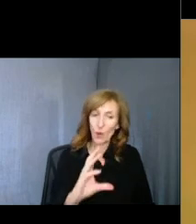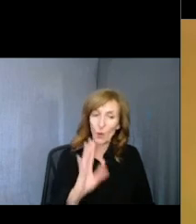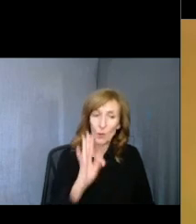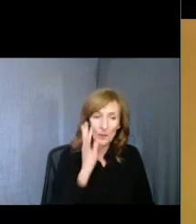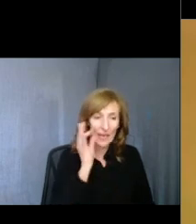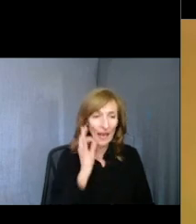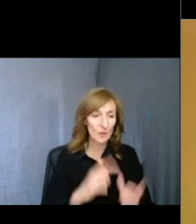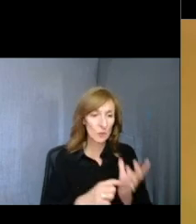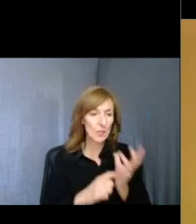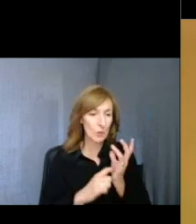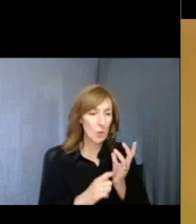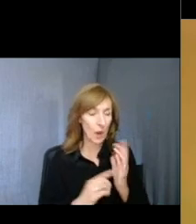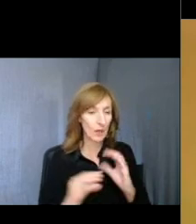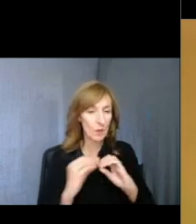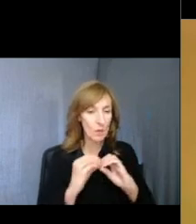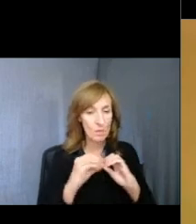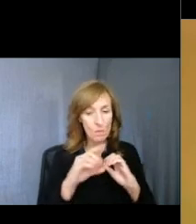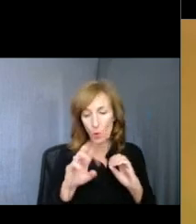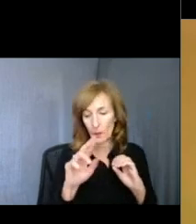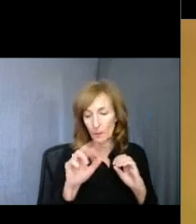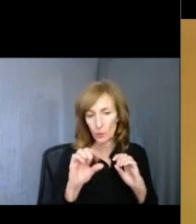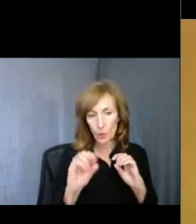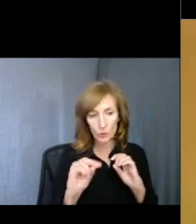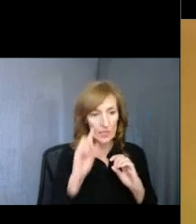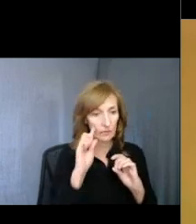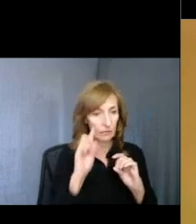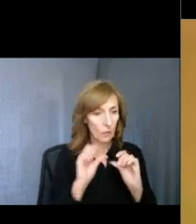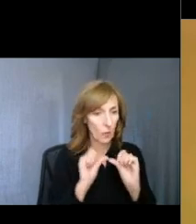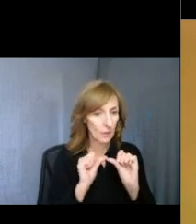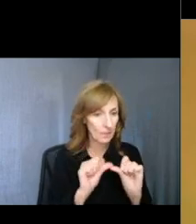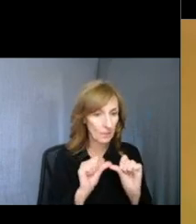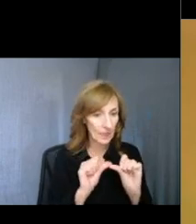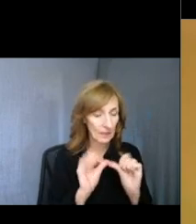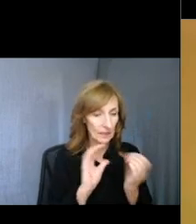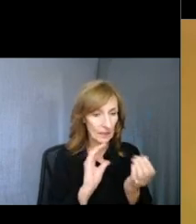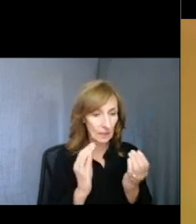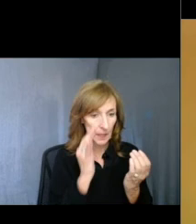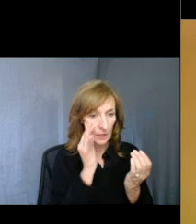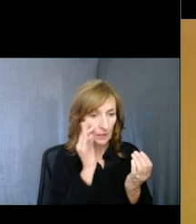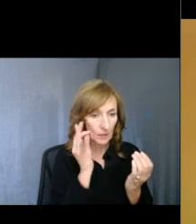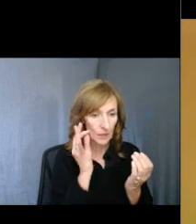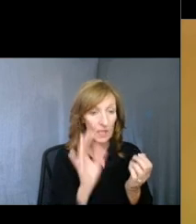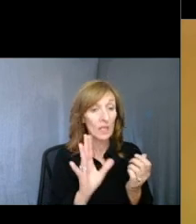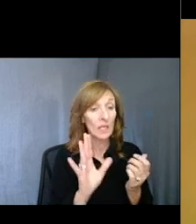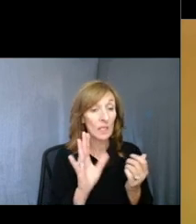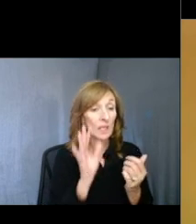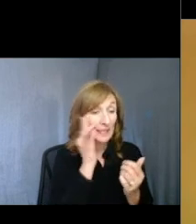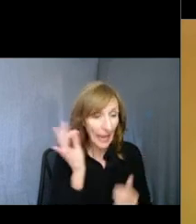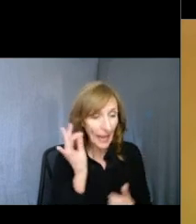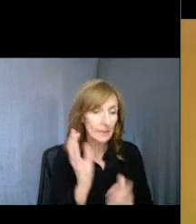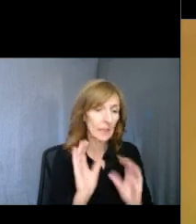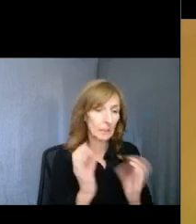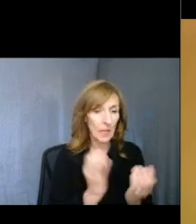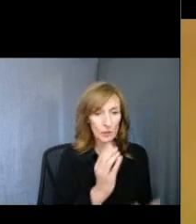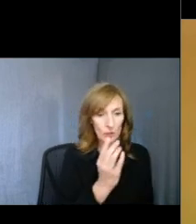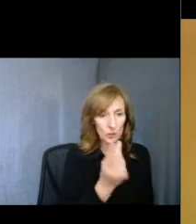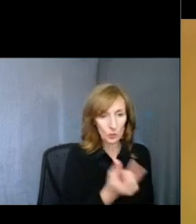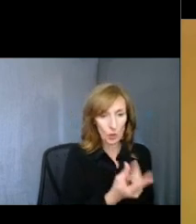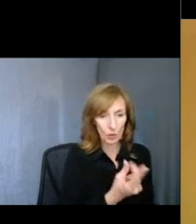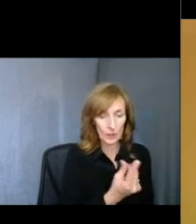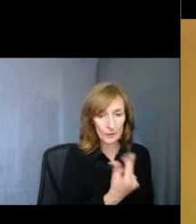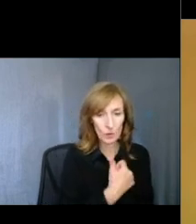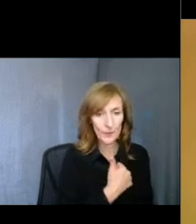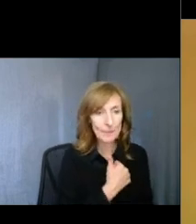for maintenance than dogs, and they have very specific protein requirements as well. And right, so